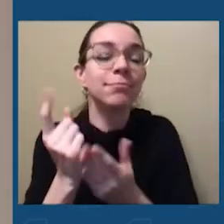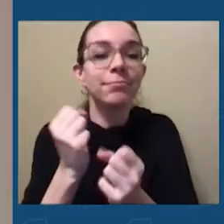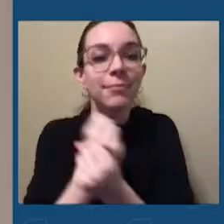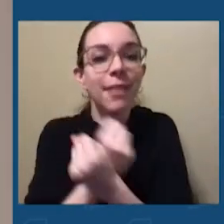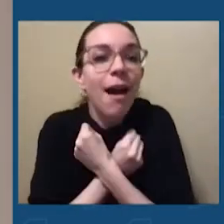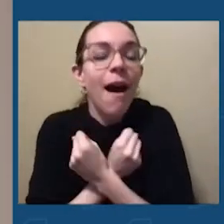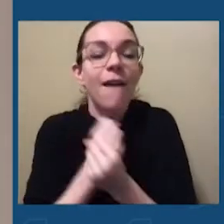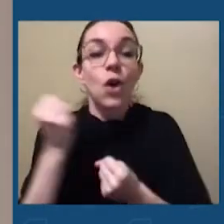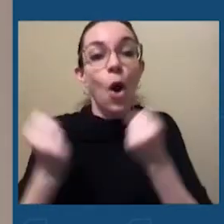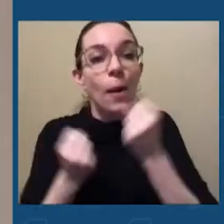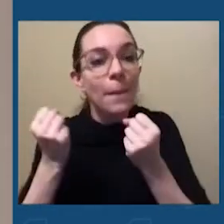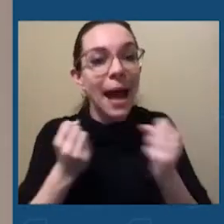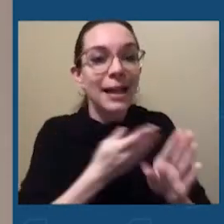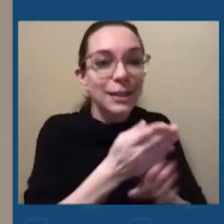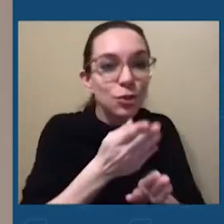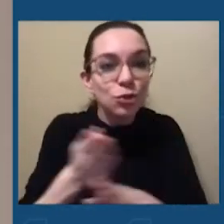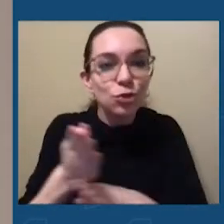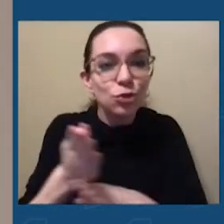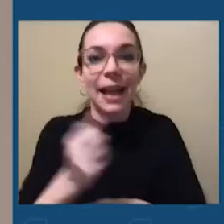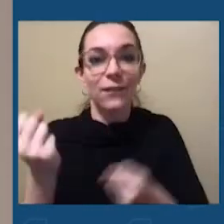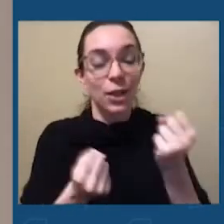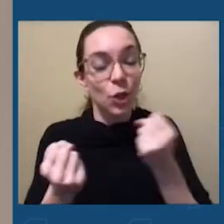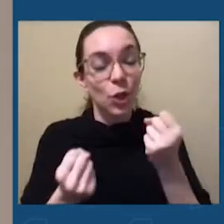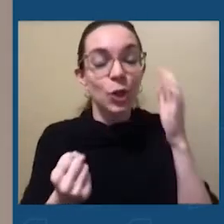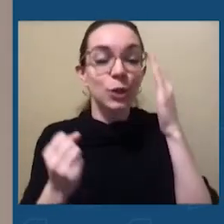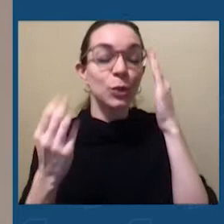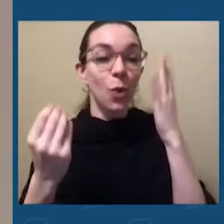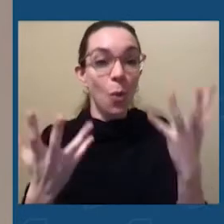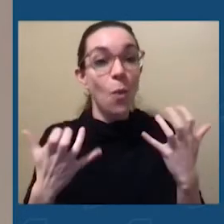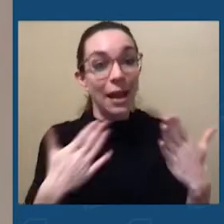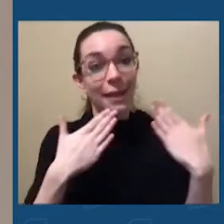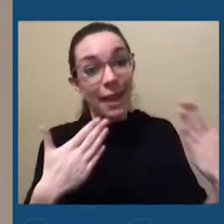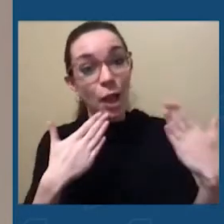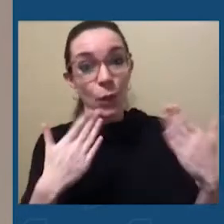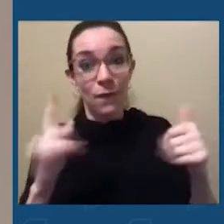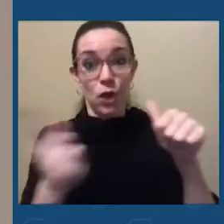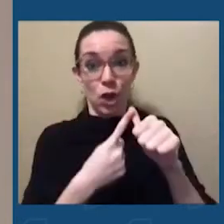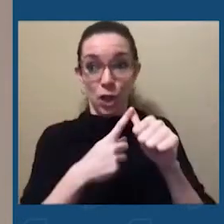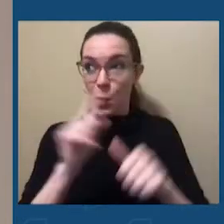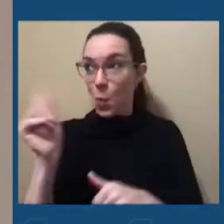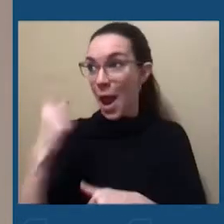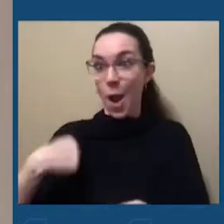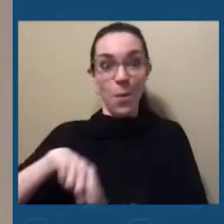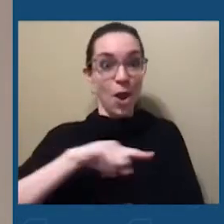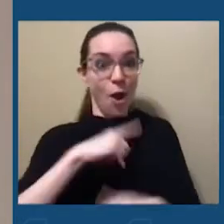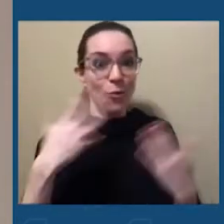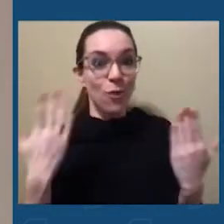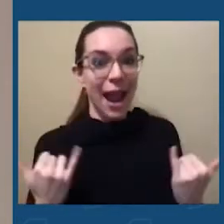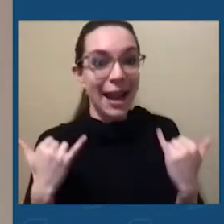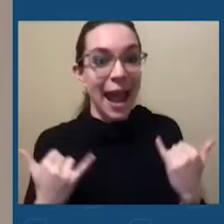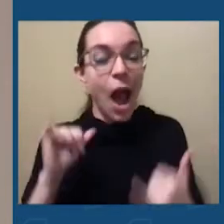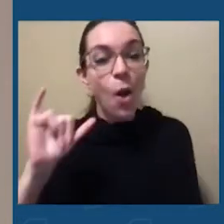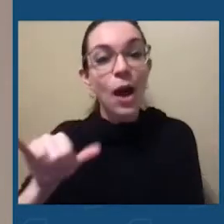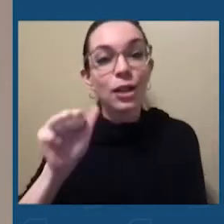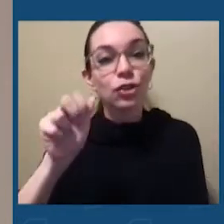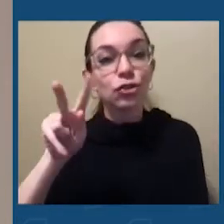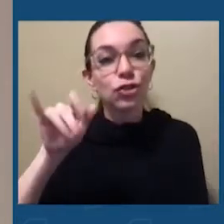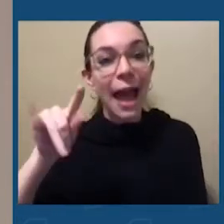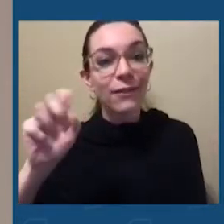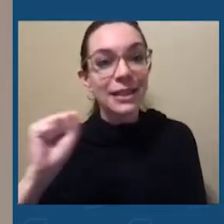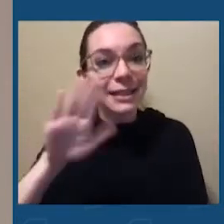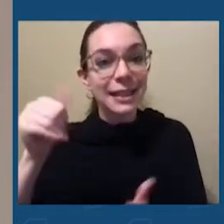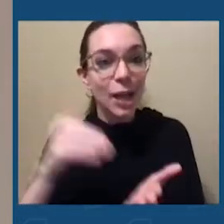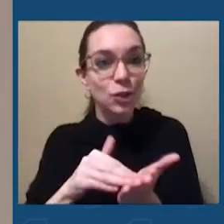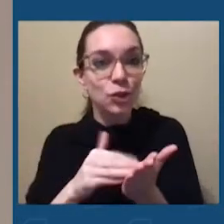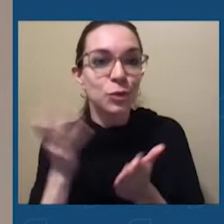whole industry. And I want to thank, first of all, where we are. The Javits Center is why I wanted to be here today as well, to